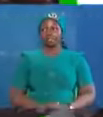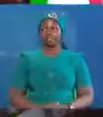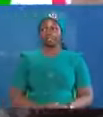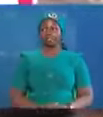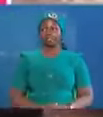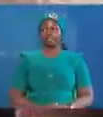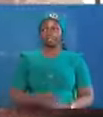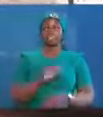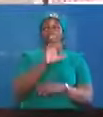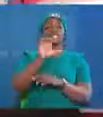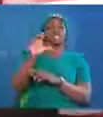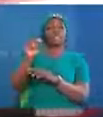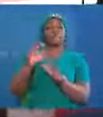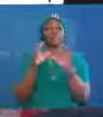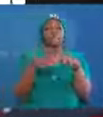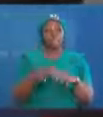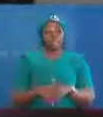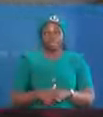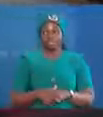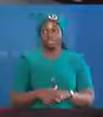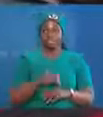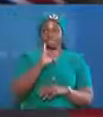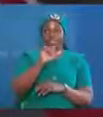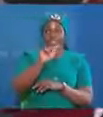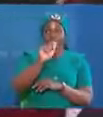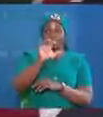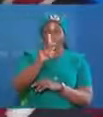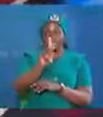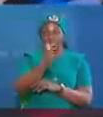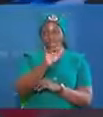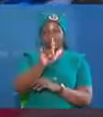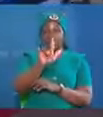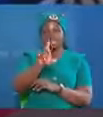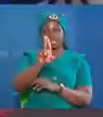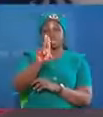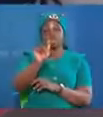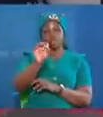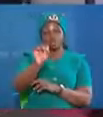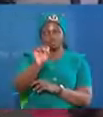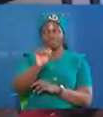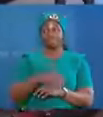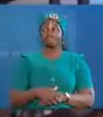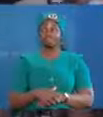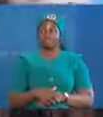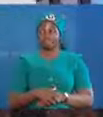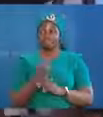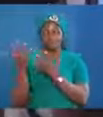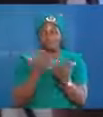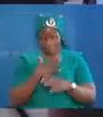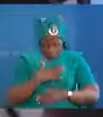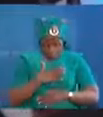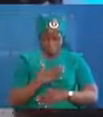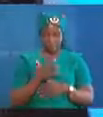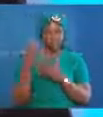Chama cha Mashinani, Isaac Ruto, karibu mheshimiwa. Karibu, karibu, karibu,